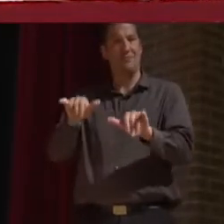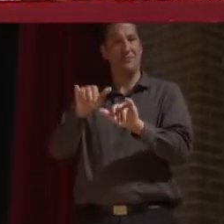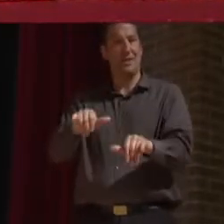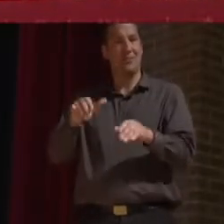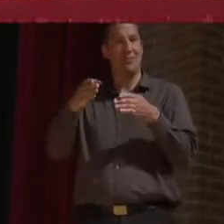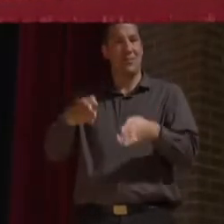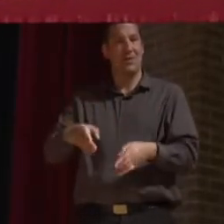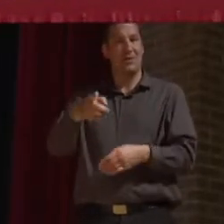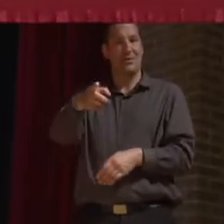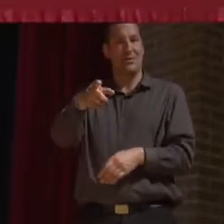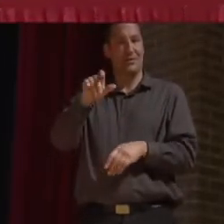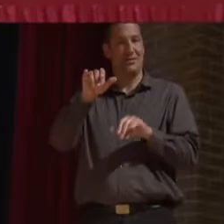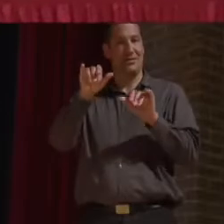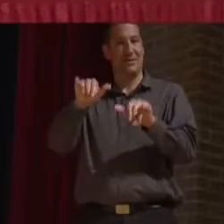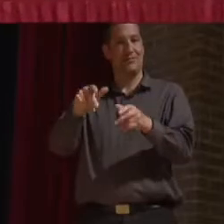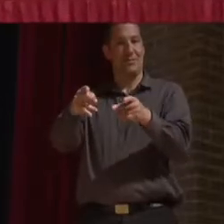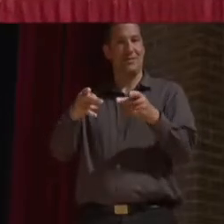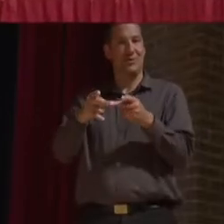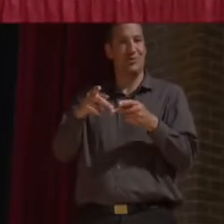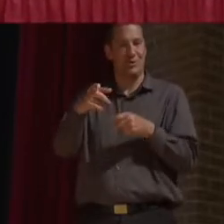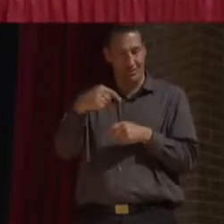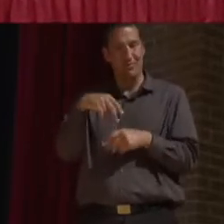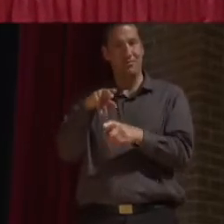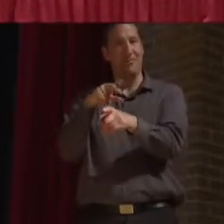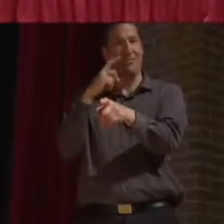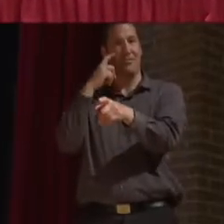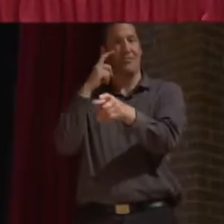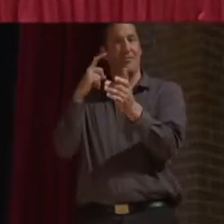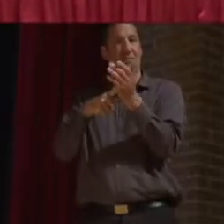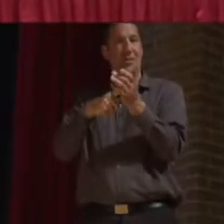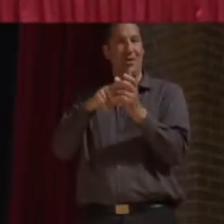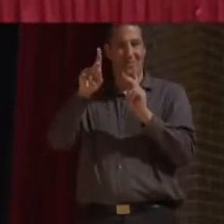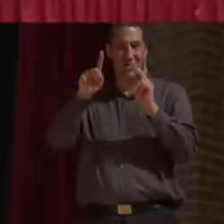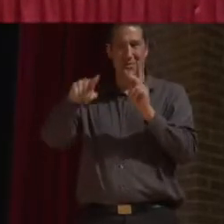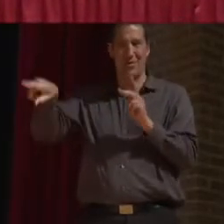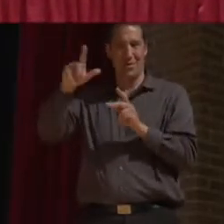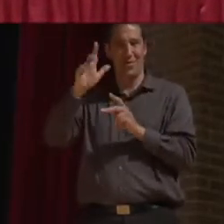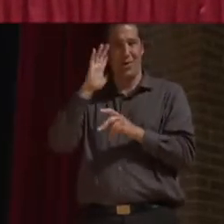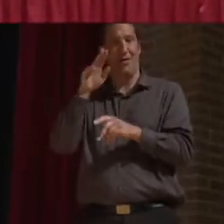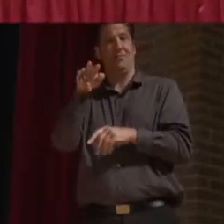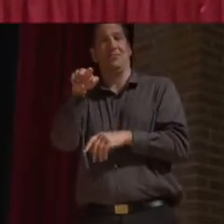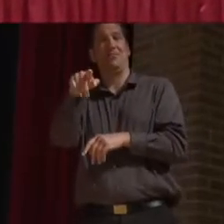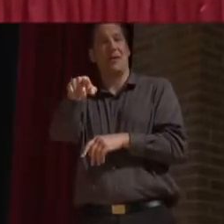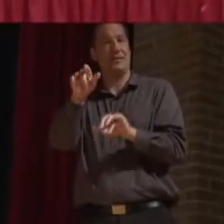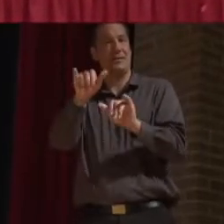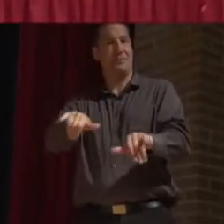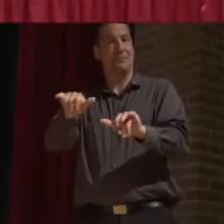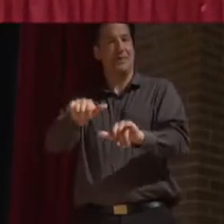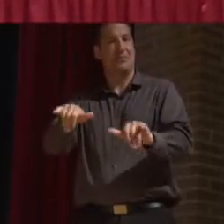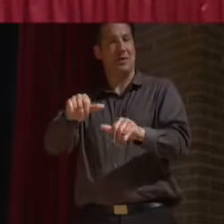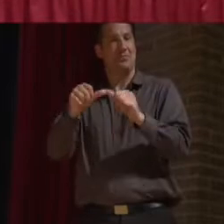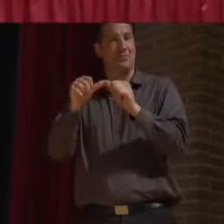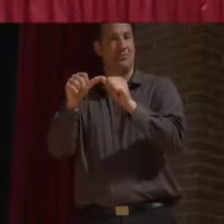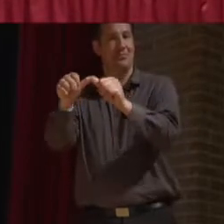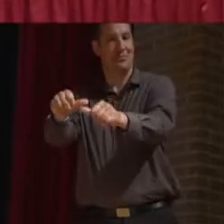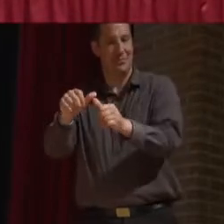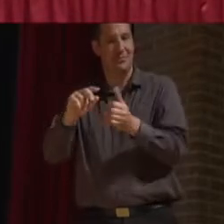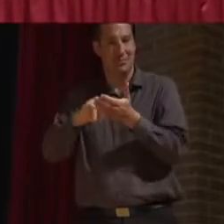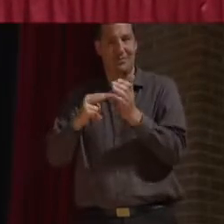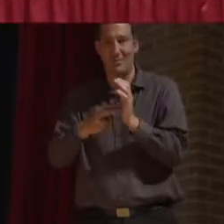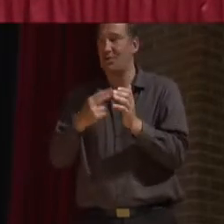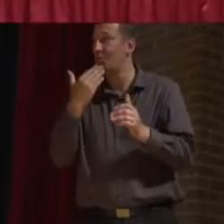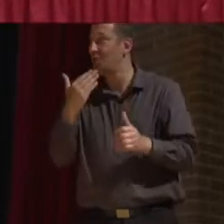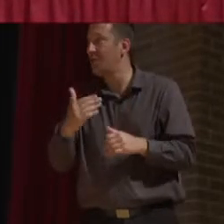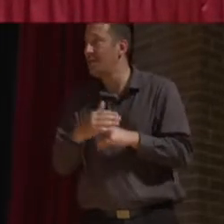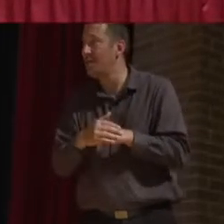the constant turnover of other people. So to get the word out, it helps take care of itself. I think too, the